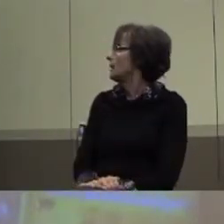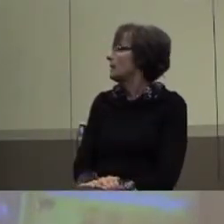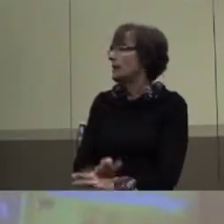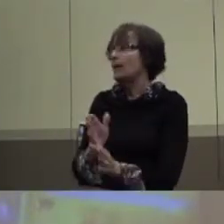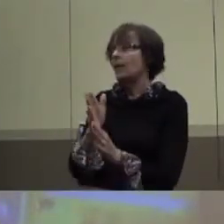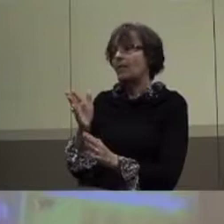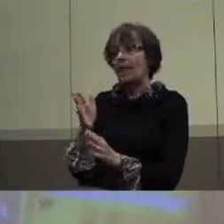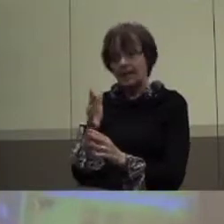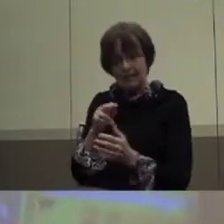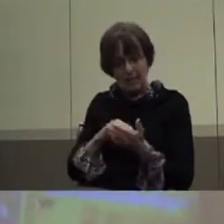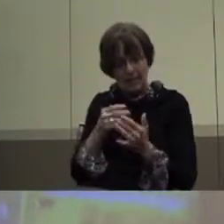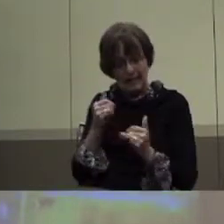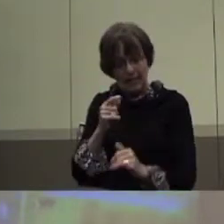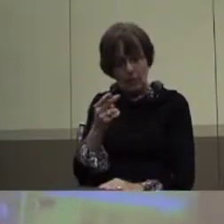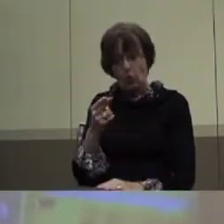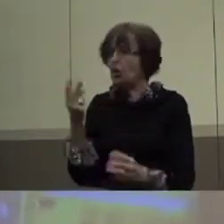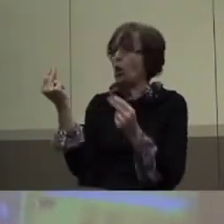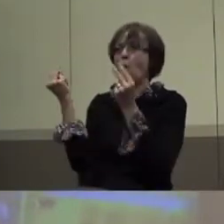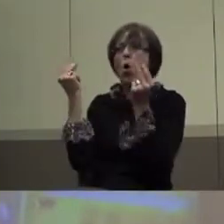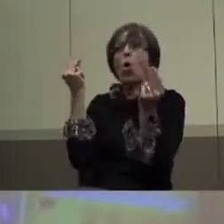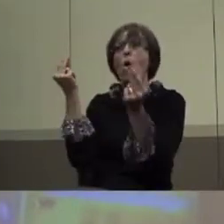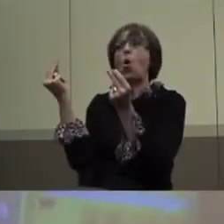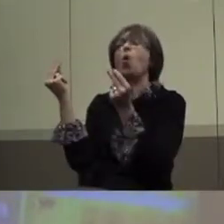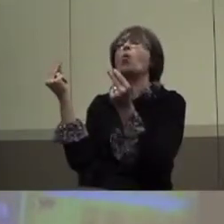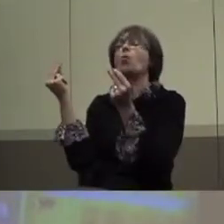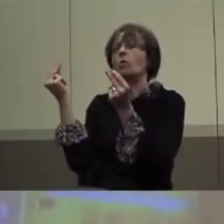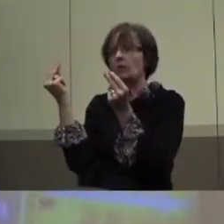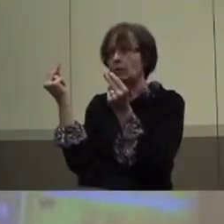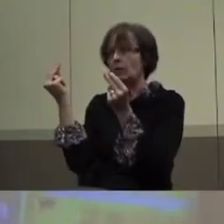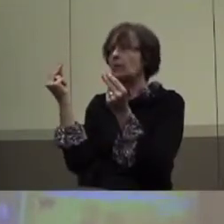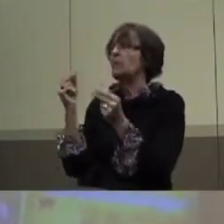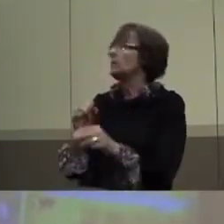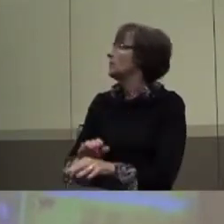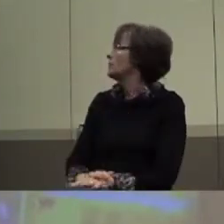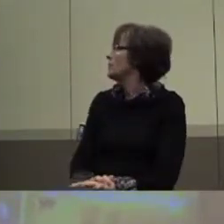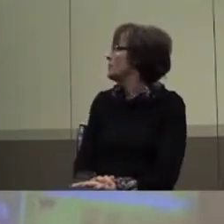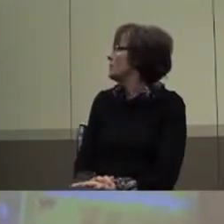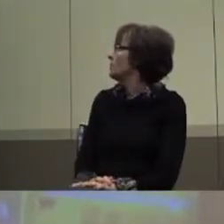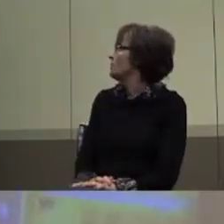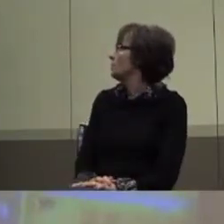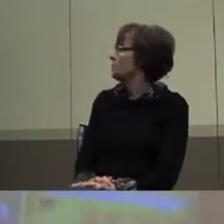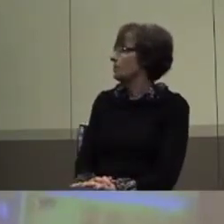Okay, good. Now, change our wheel over there on the other side.